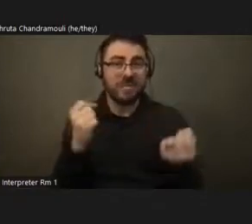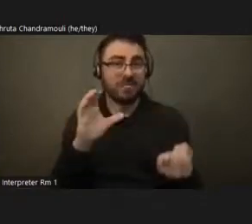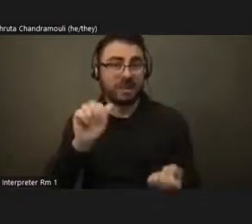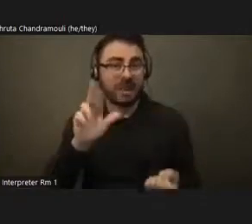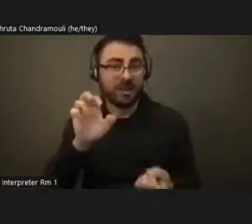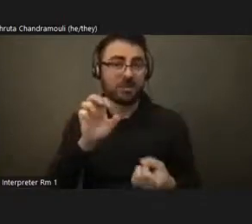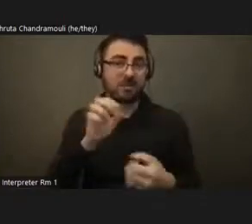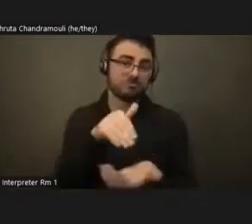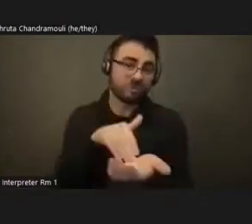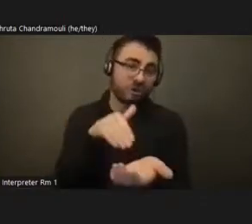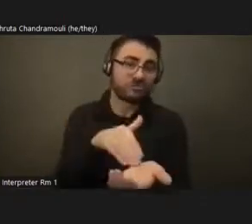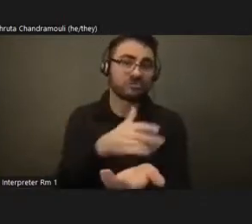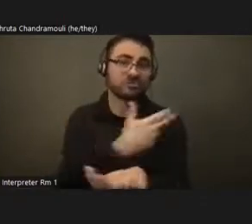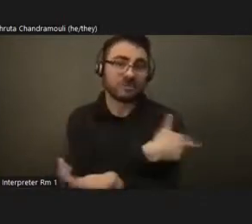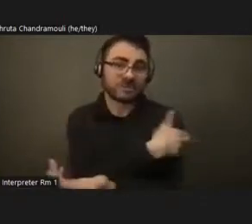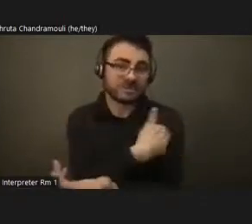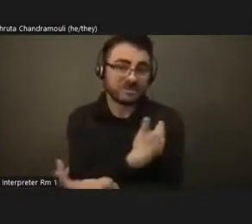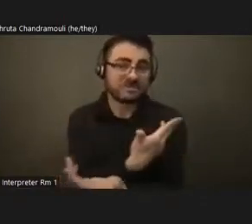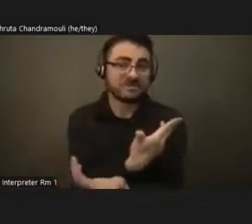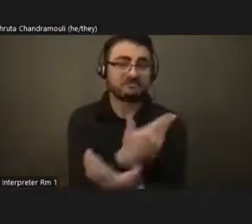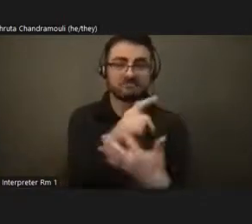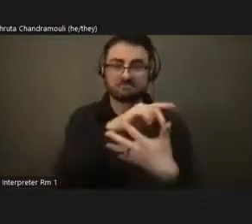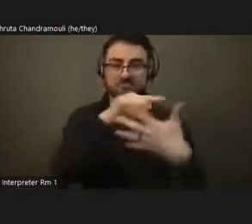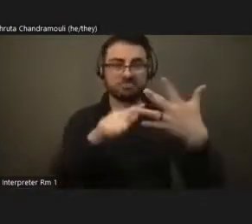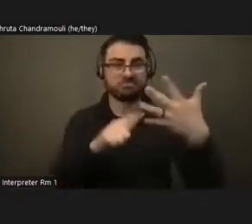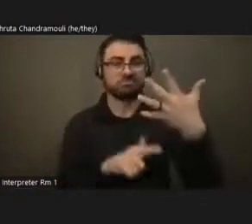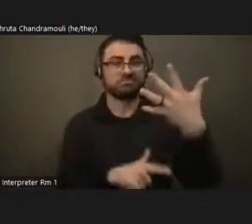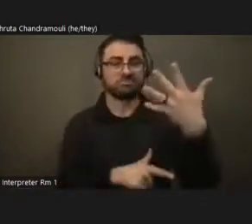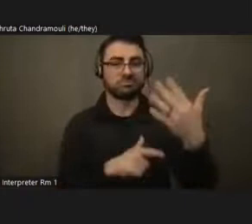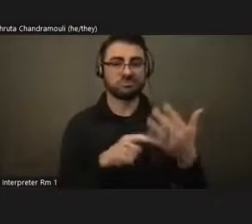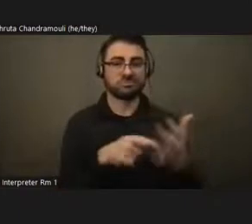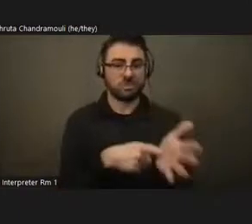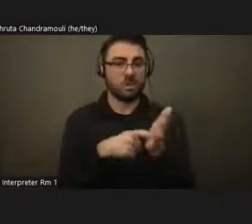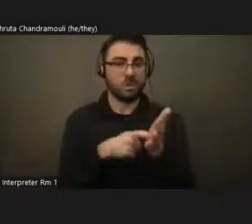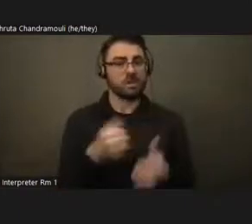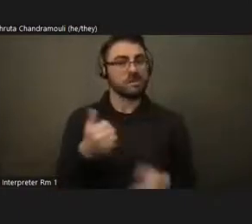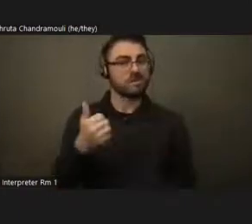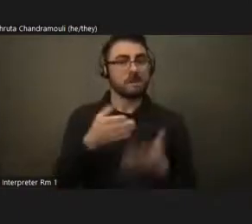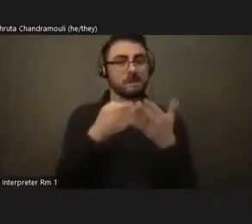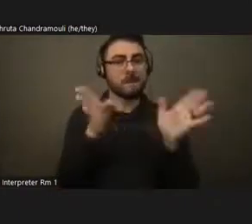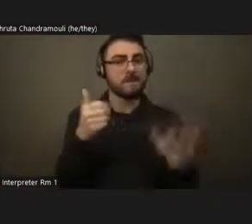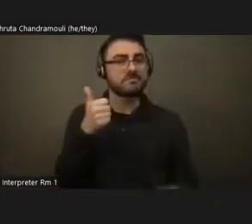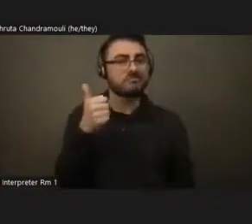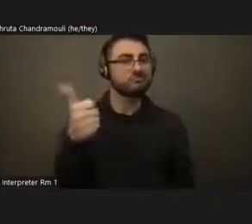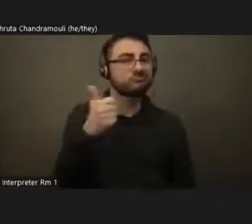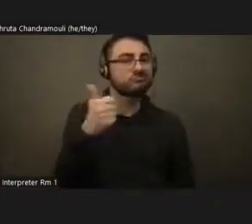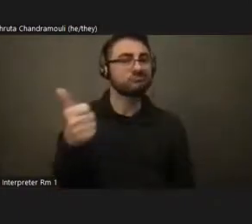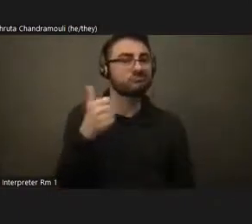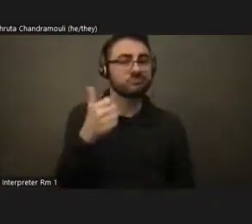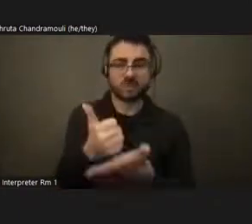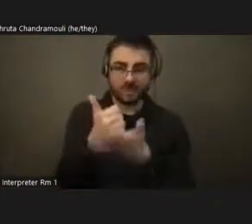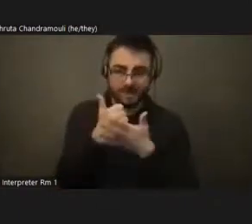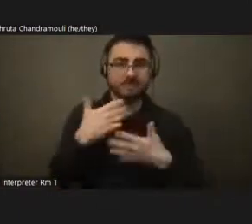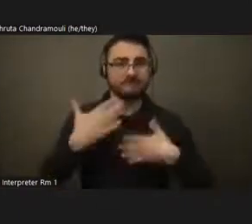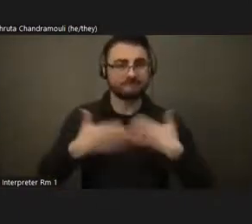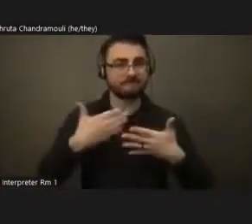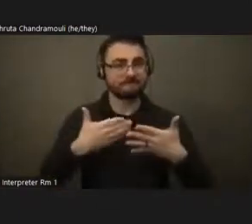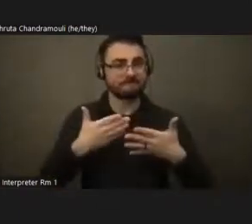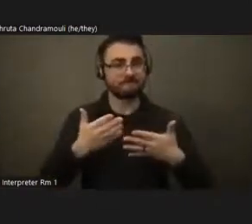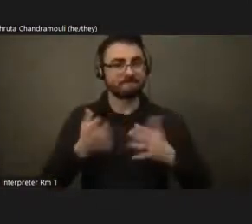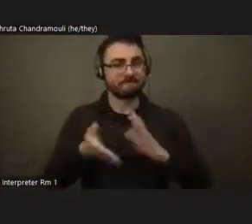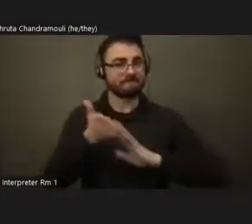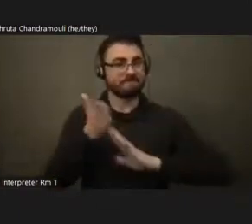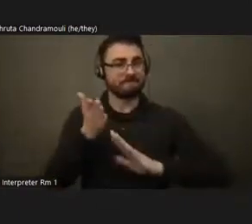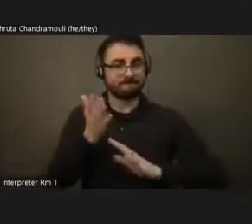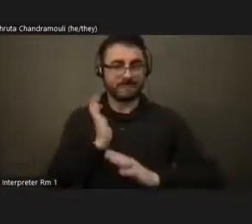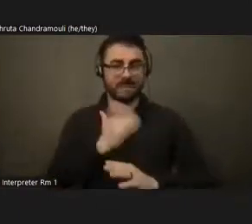and to do all the things that they need to do in order to survive and function in our daily lives. And so I would like to ask